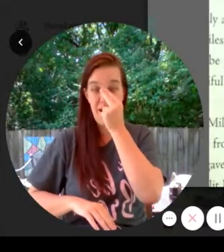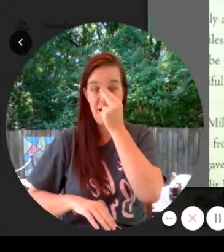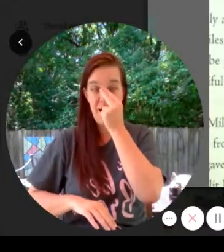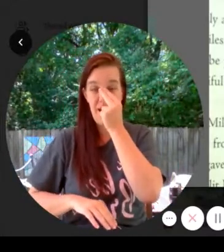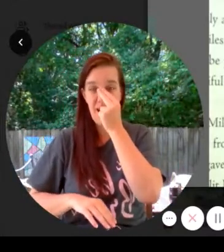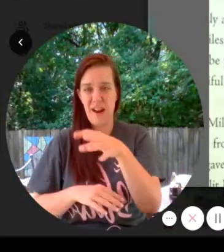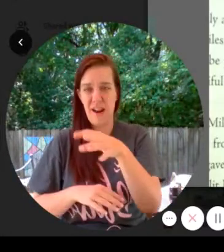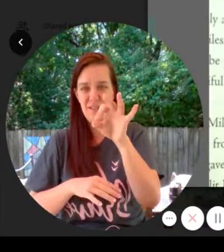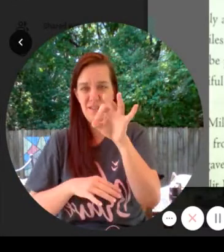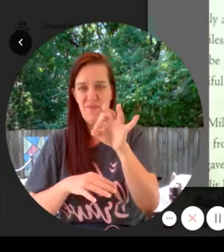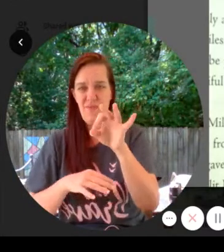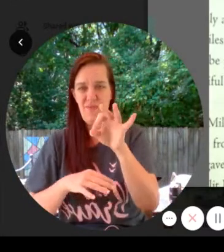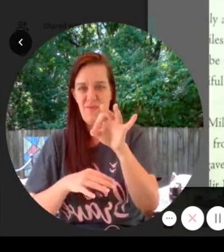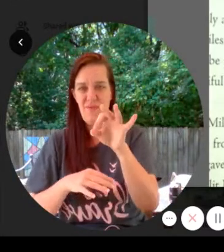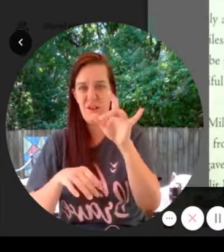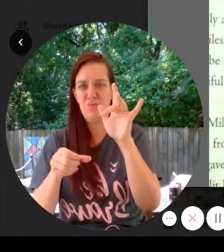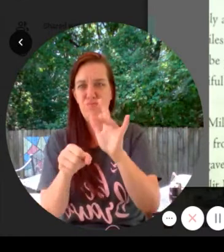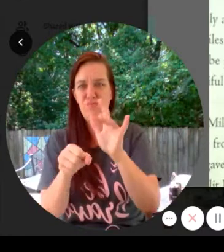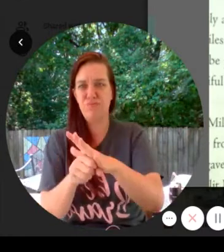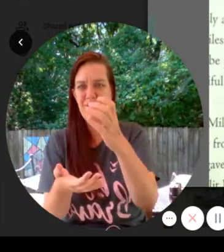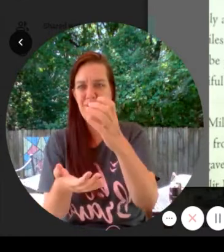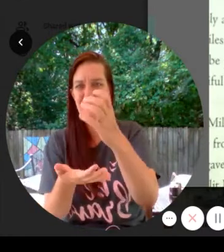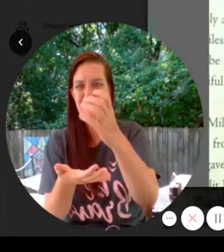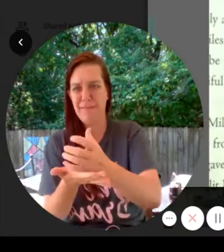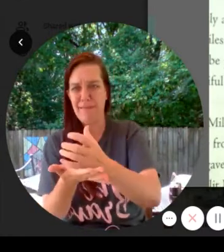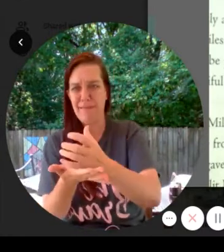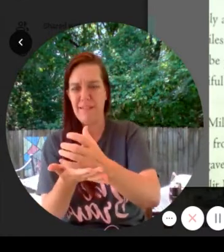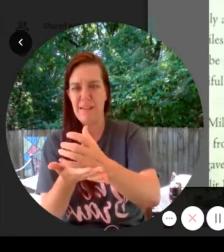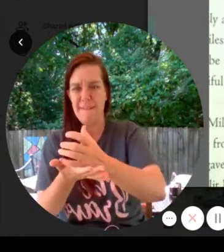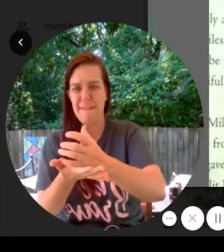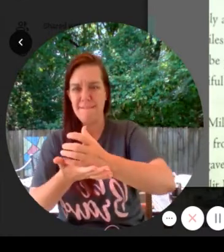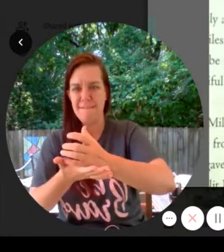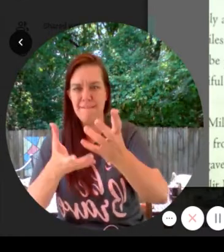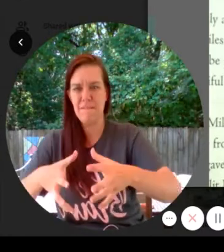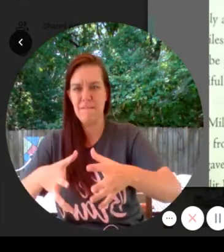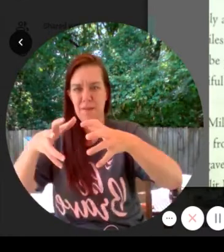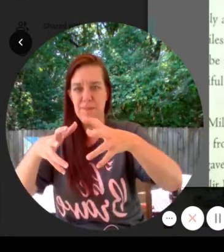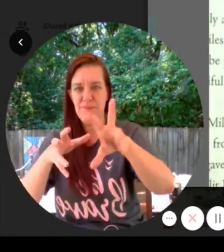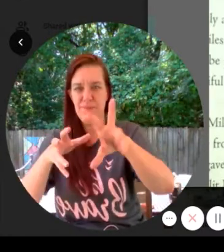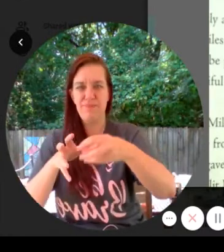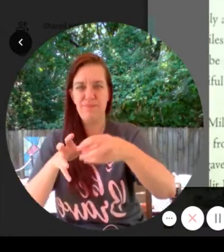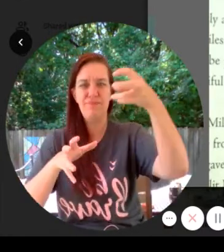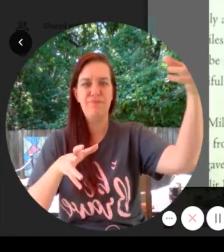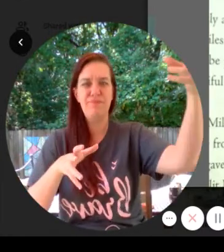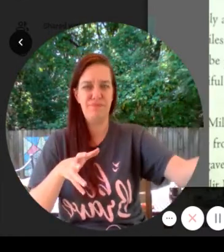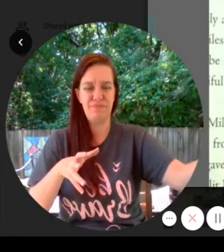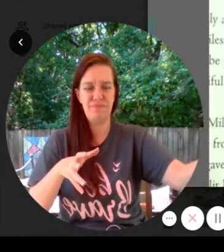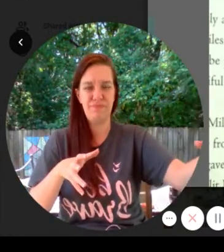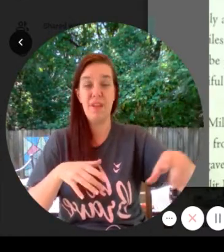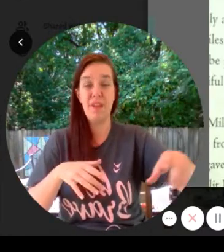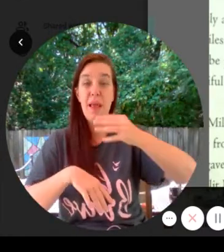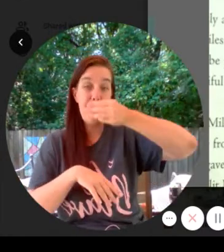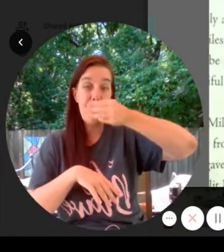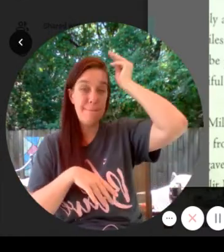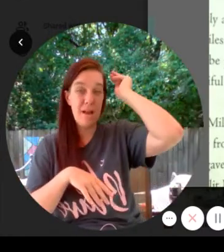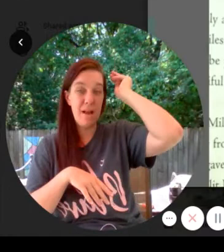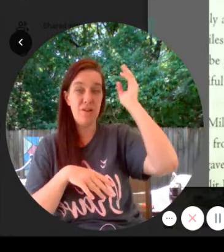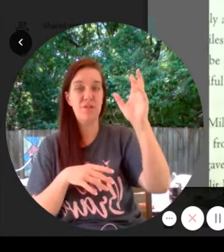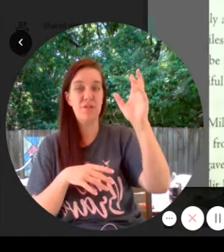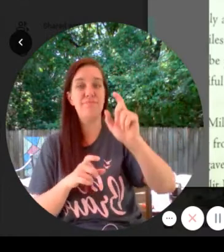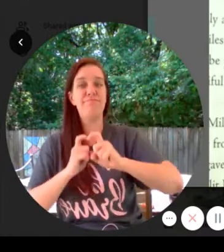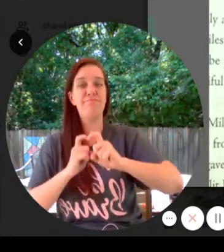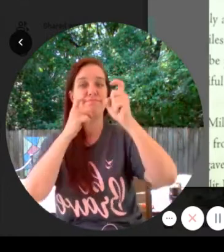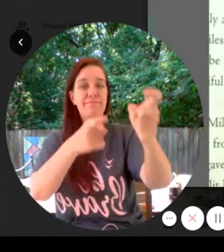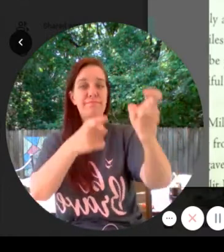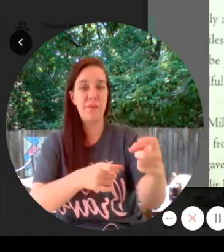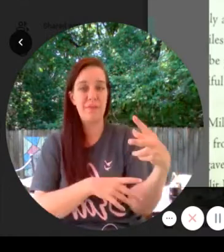soda can from his lunch bag, and Miles handed him a pair